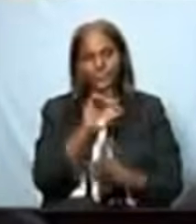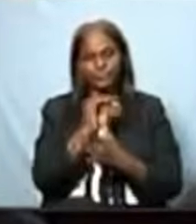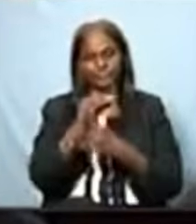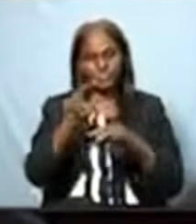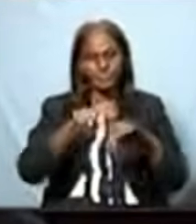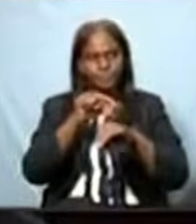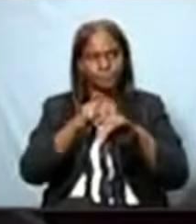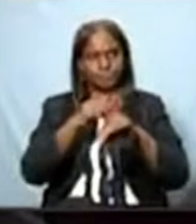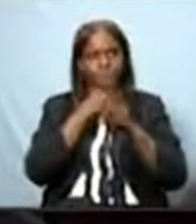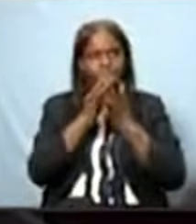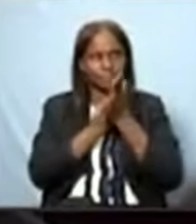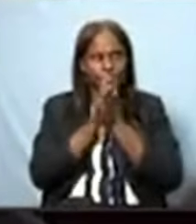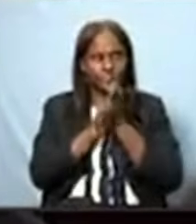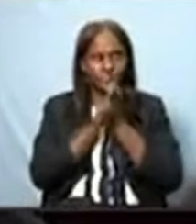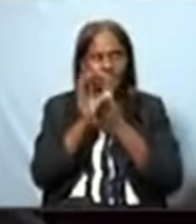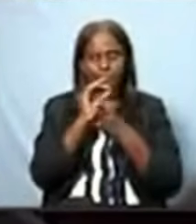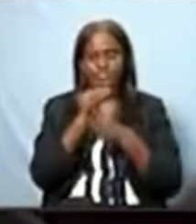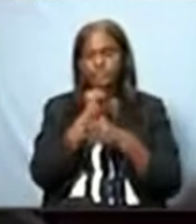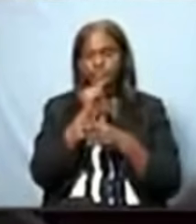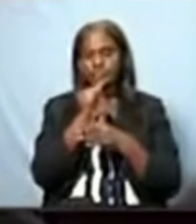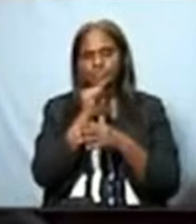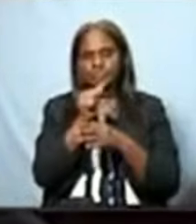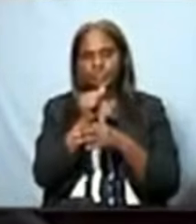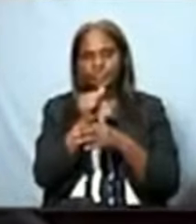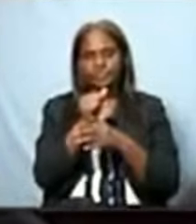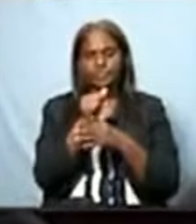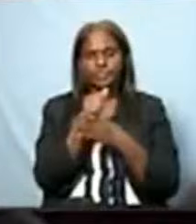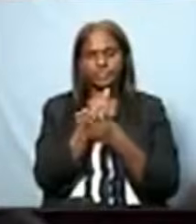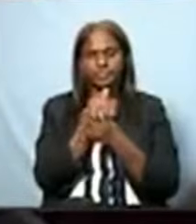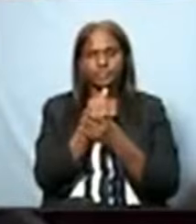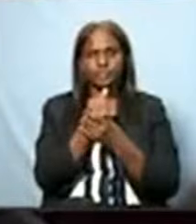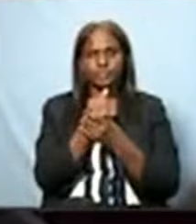national interest or not,